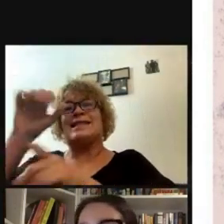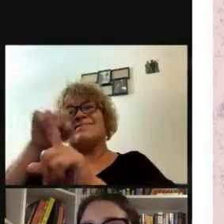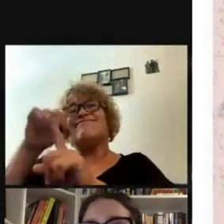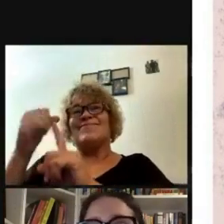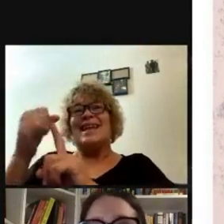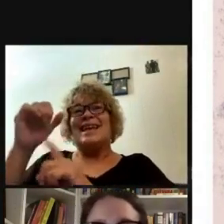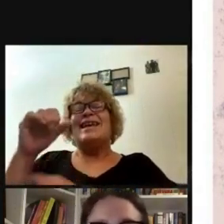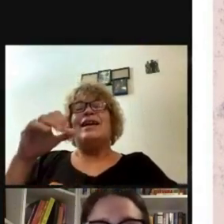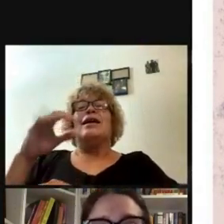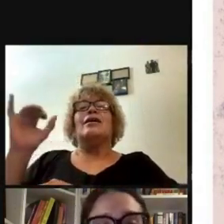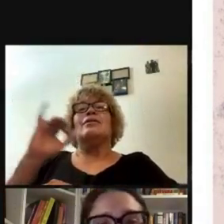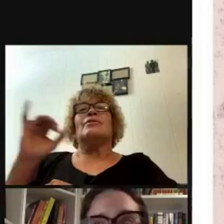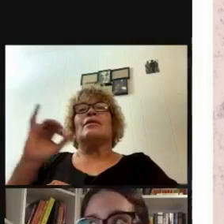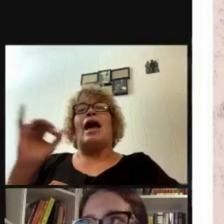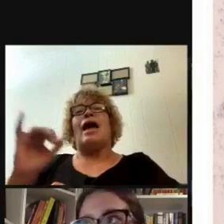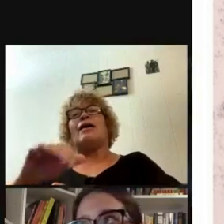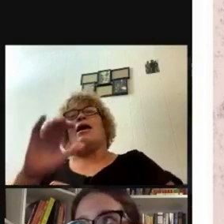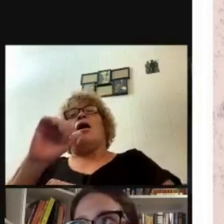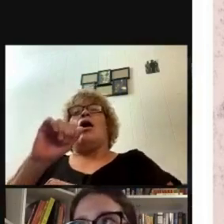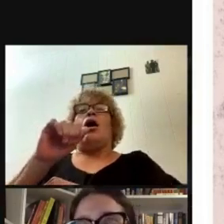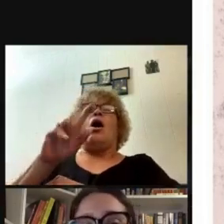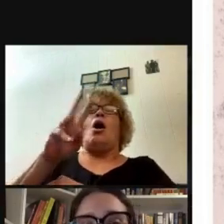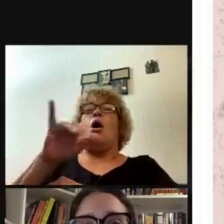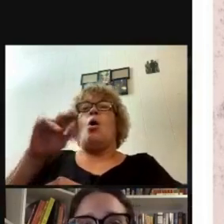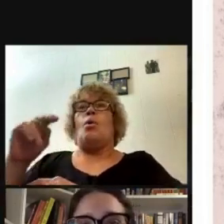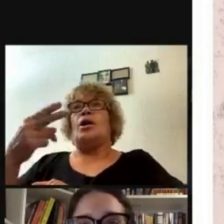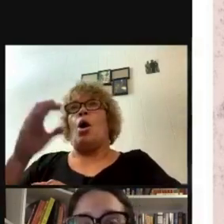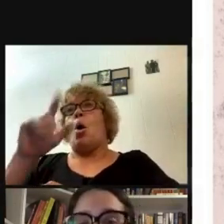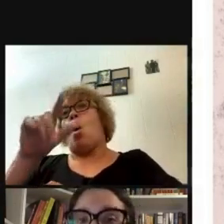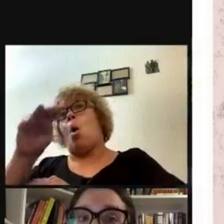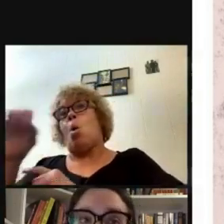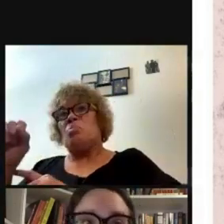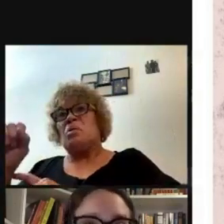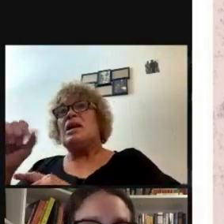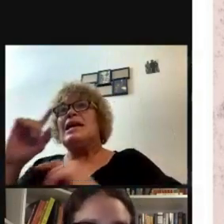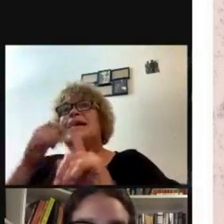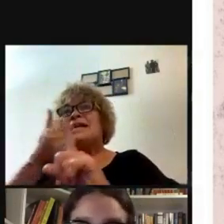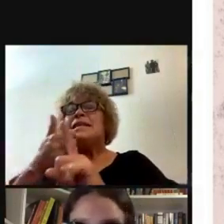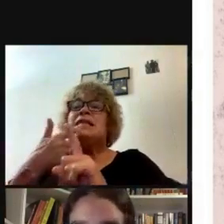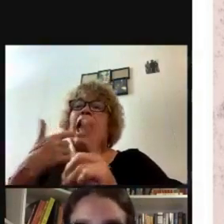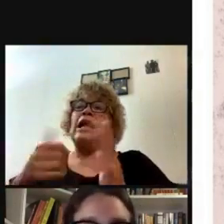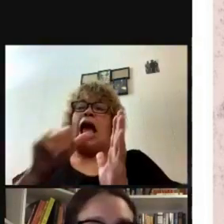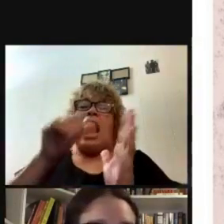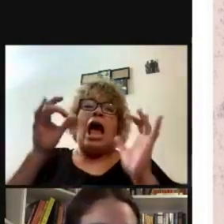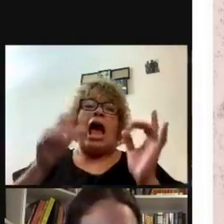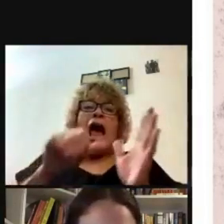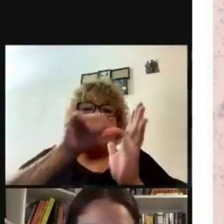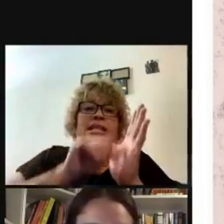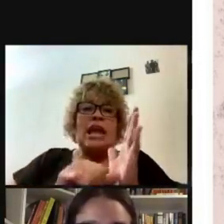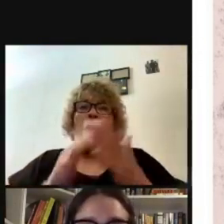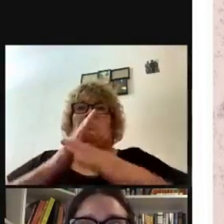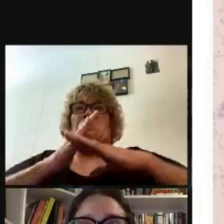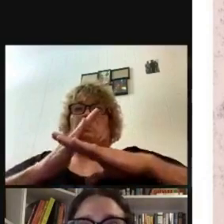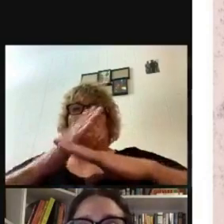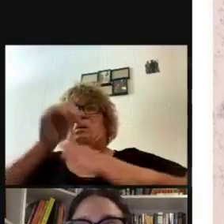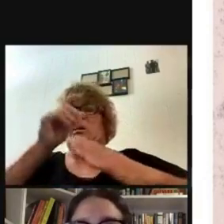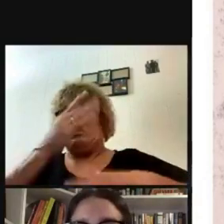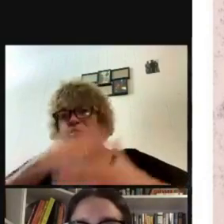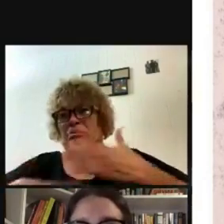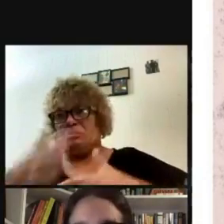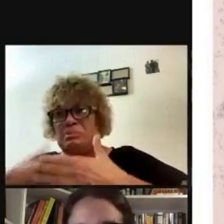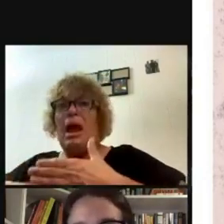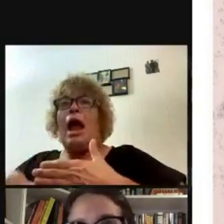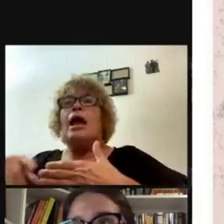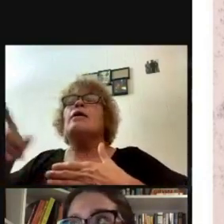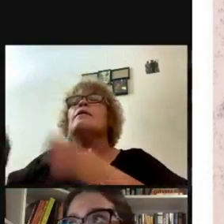Justice Oliver Wendell Holmes famously asserted that, you know, sterilization was appropriate in this case and that the state